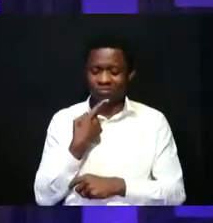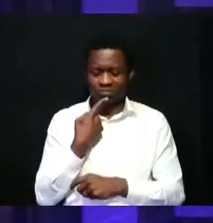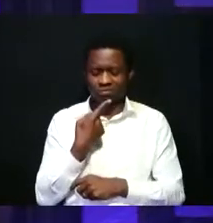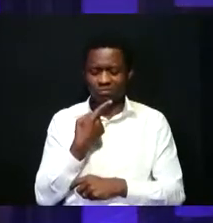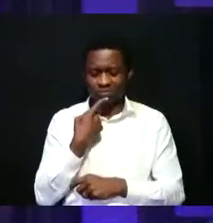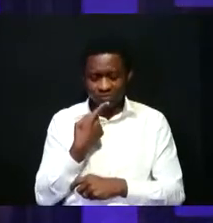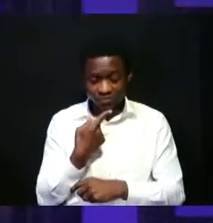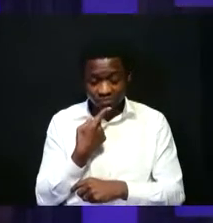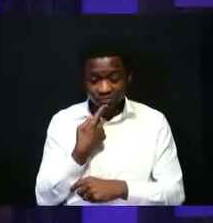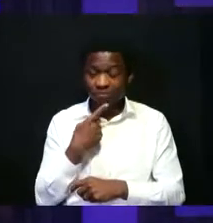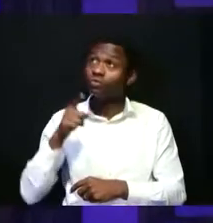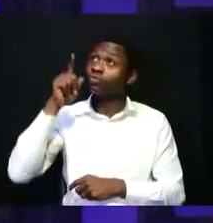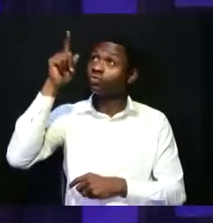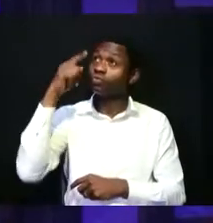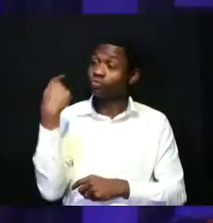ase